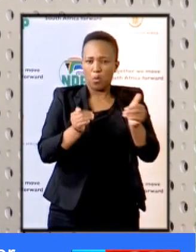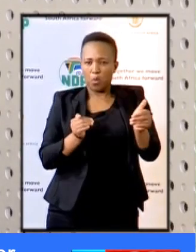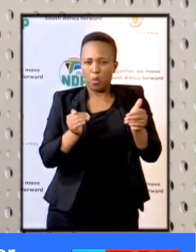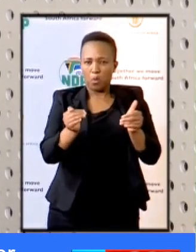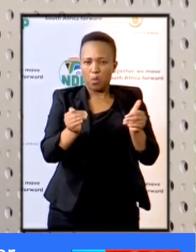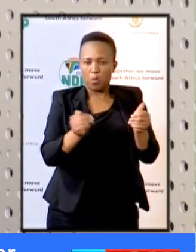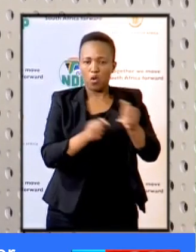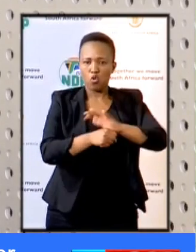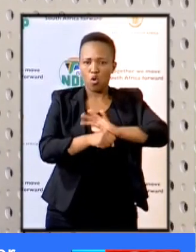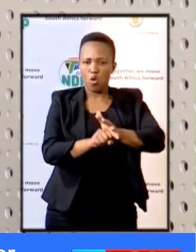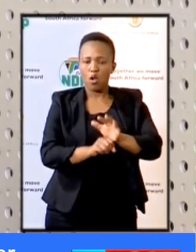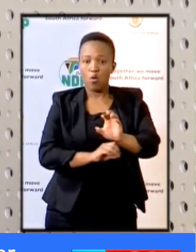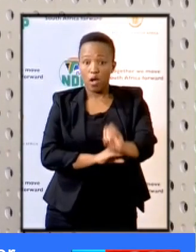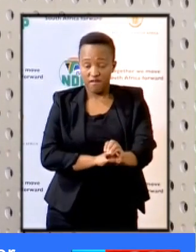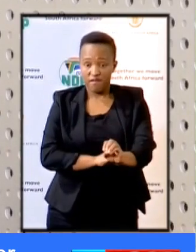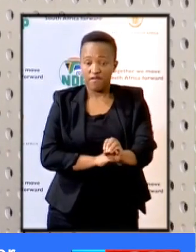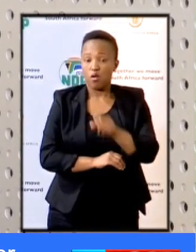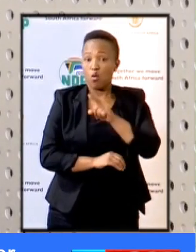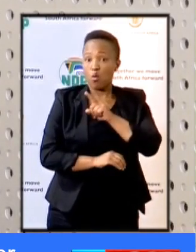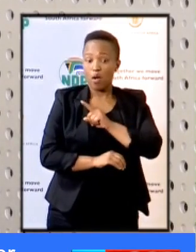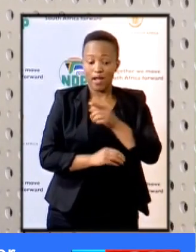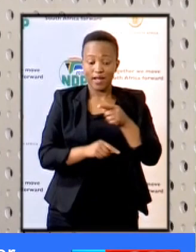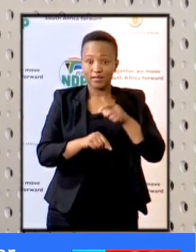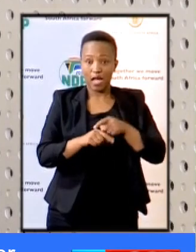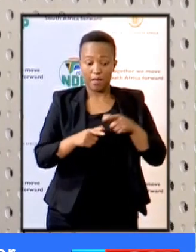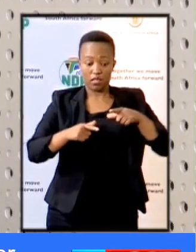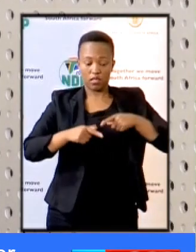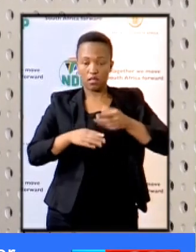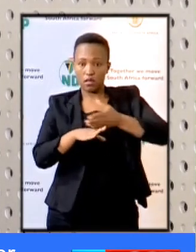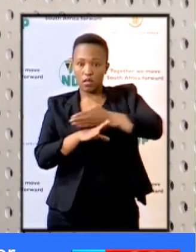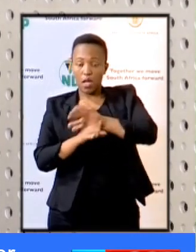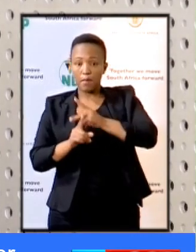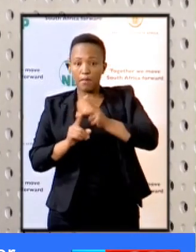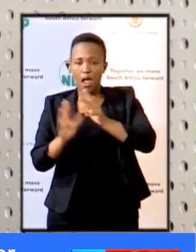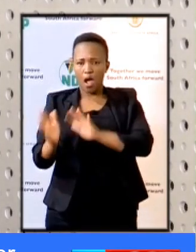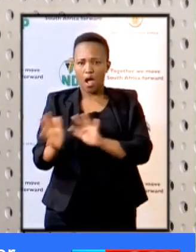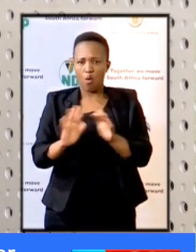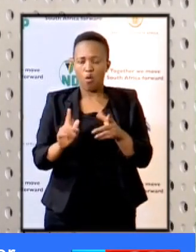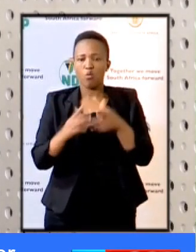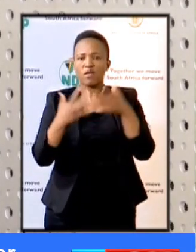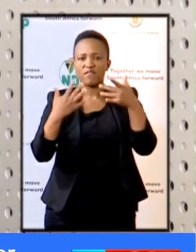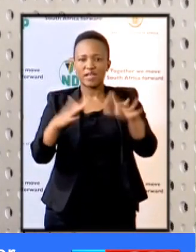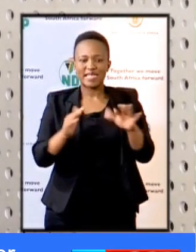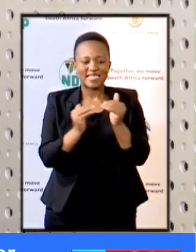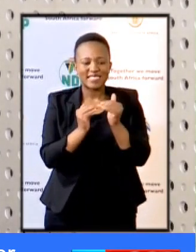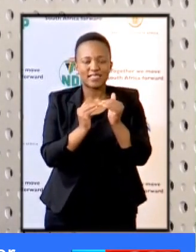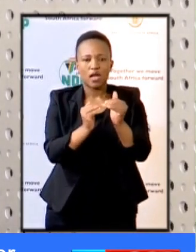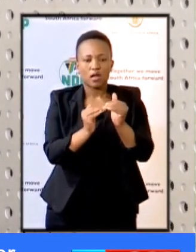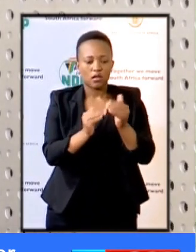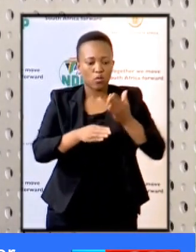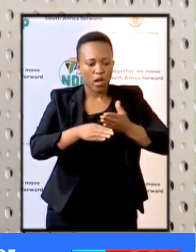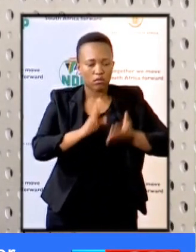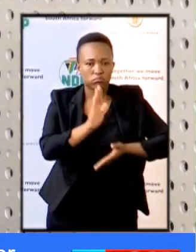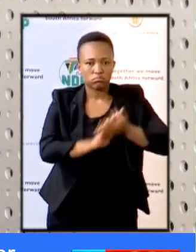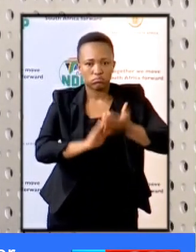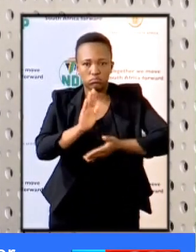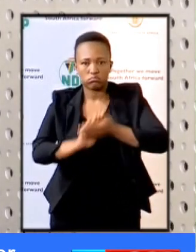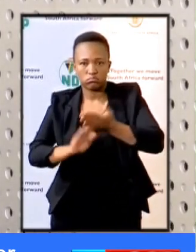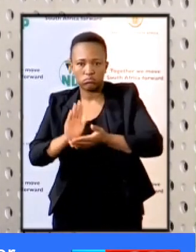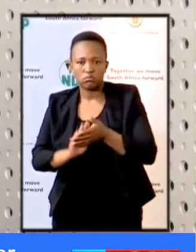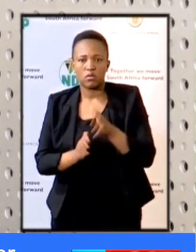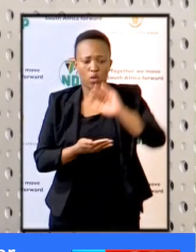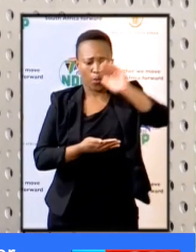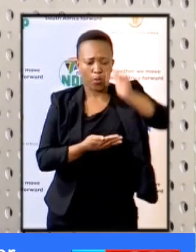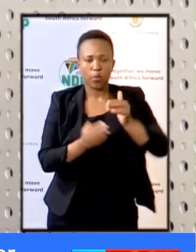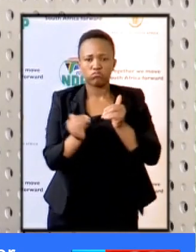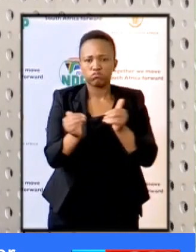COVID-19. So as part of our preparations, among other things, we have developed standard operating procedures on the containment and management